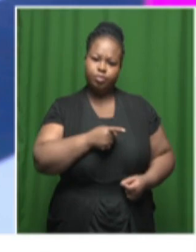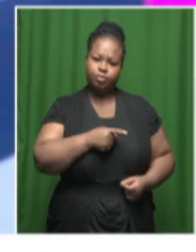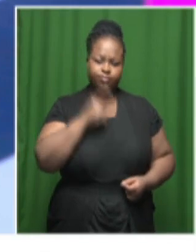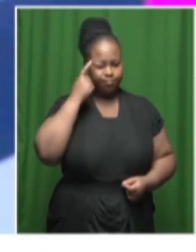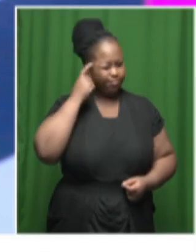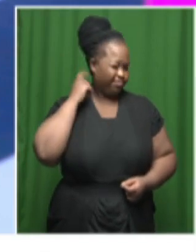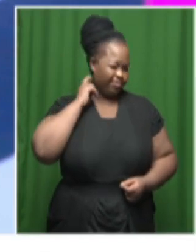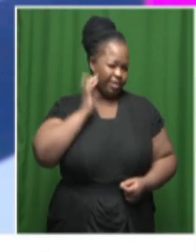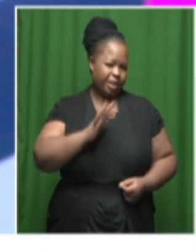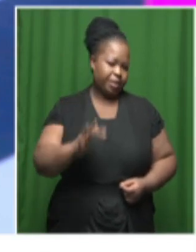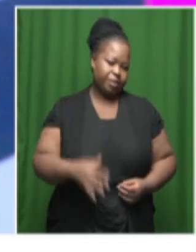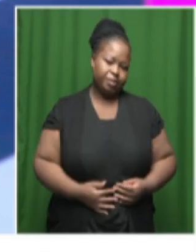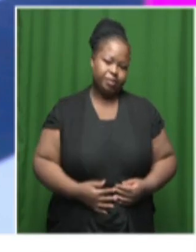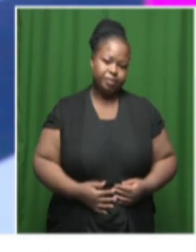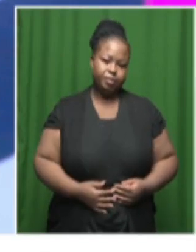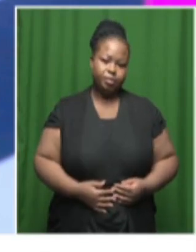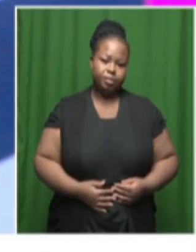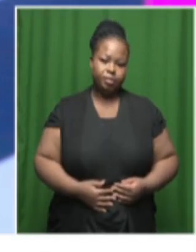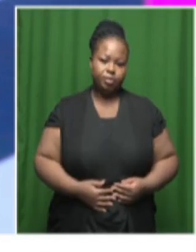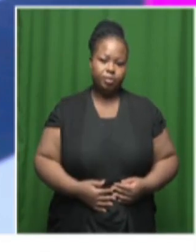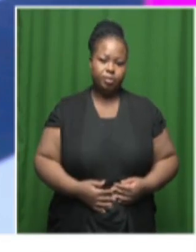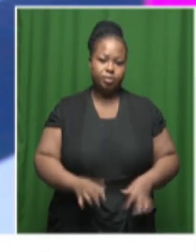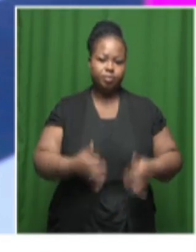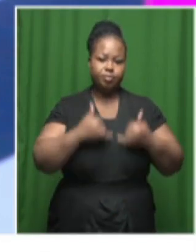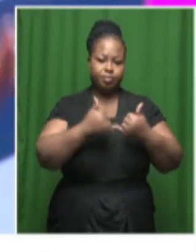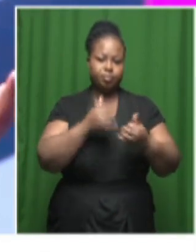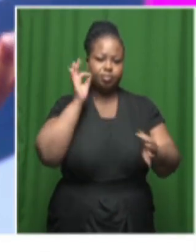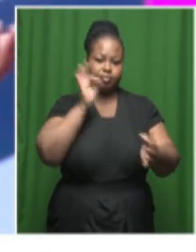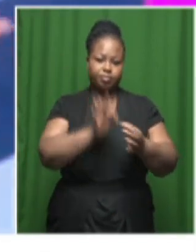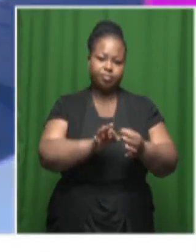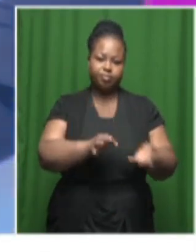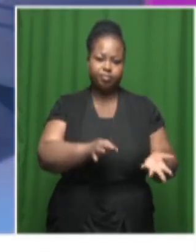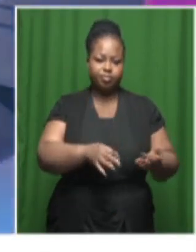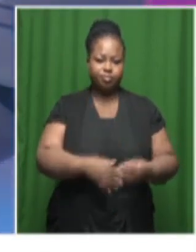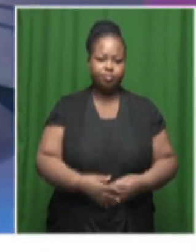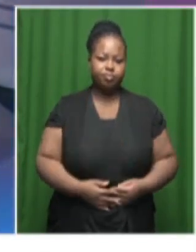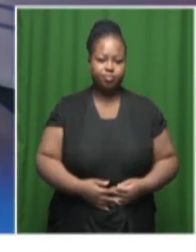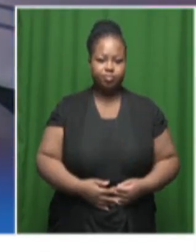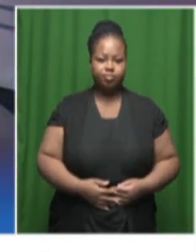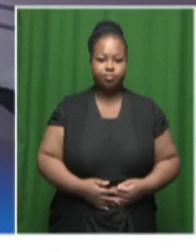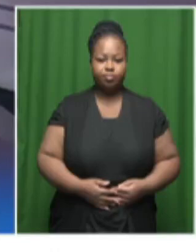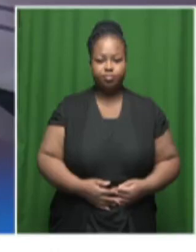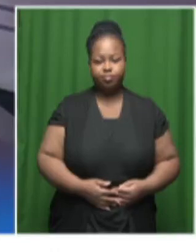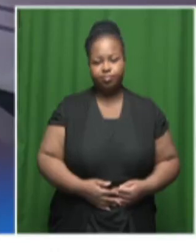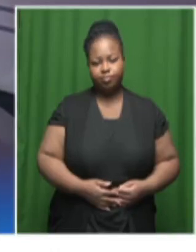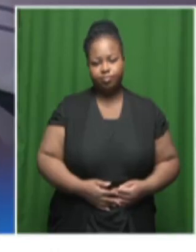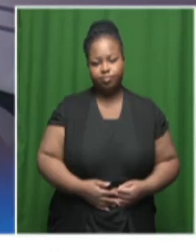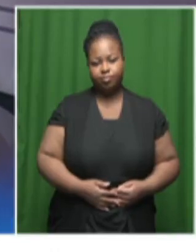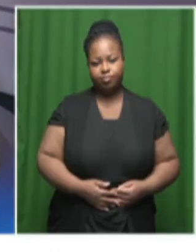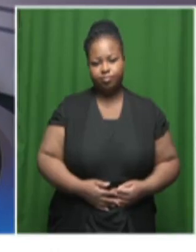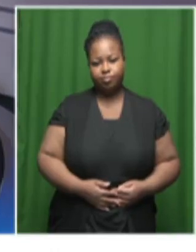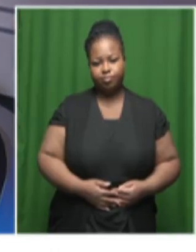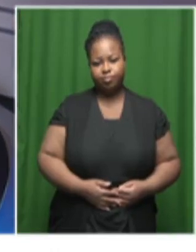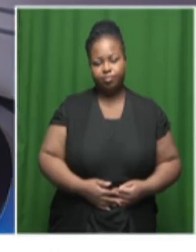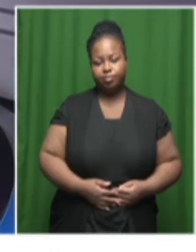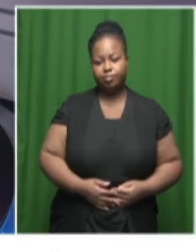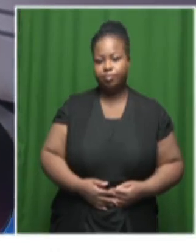into consideration when you award a particular festival or, a winner? So